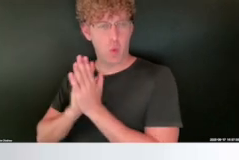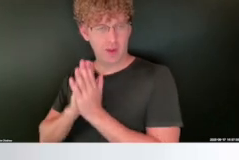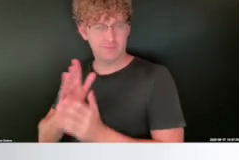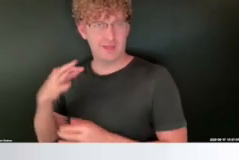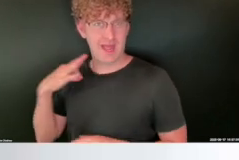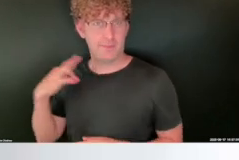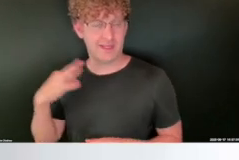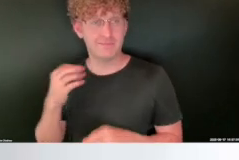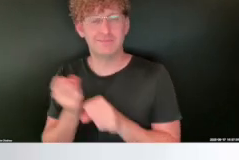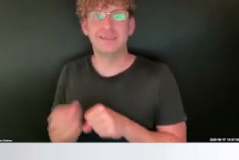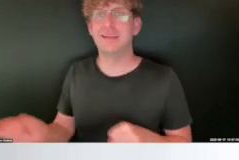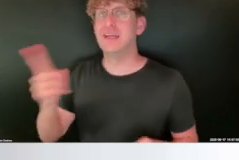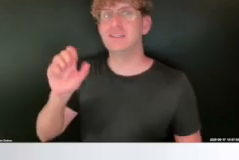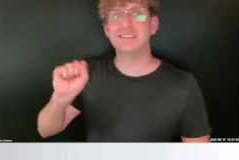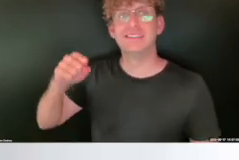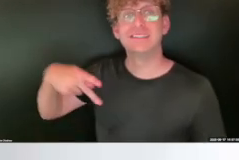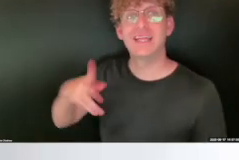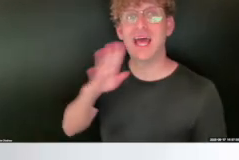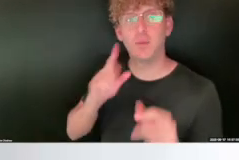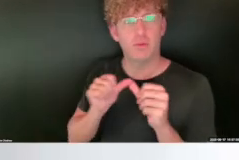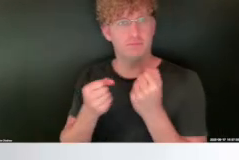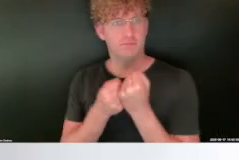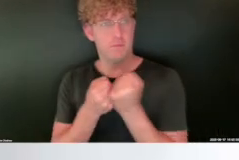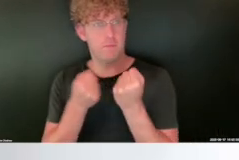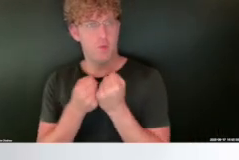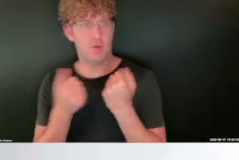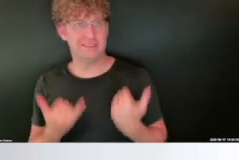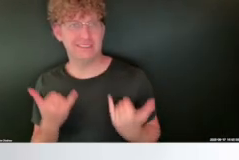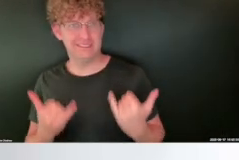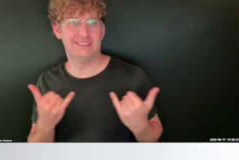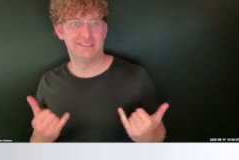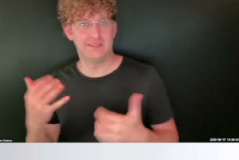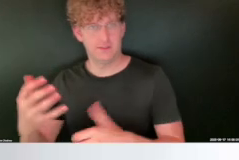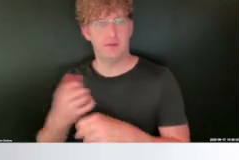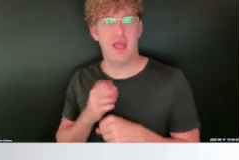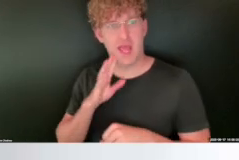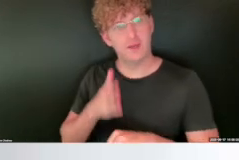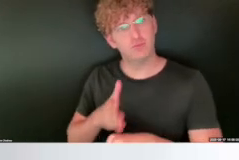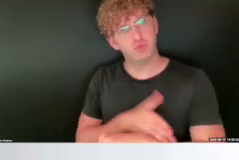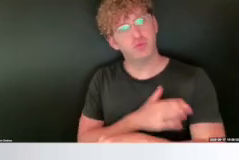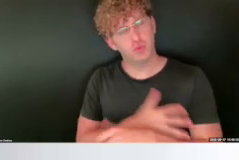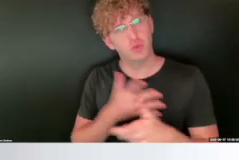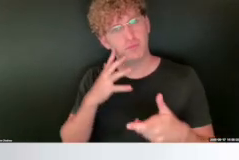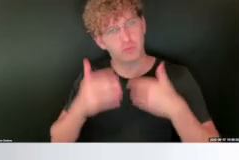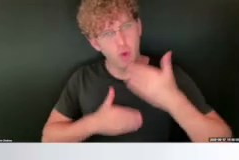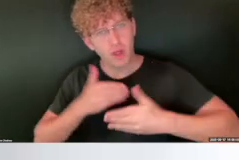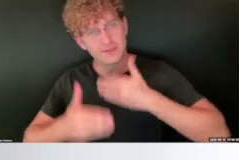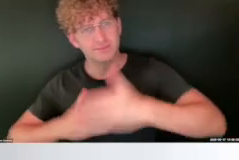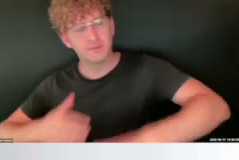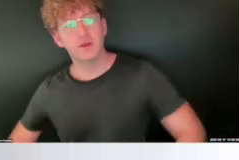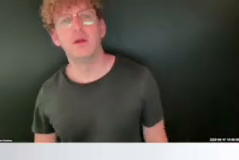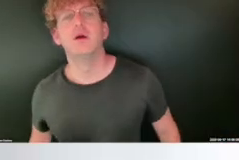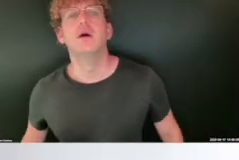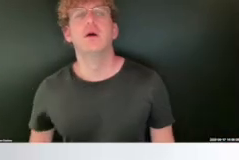improving administrative processes. Grantee feedback, analysis of past applications, and outreach may shape program priorities